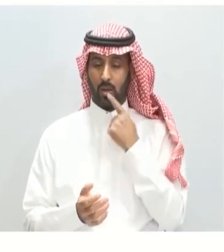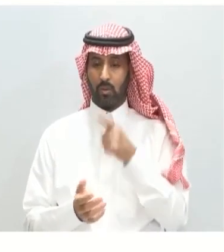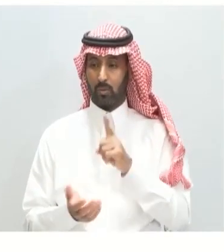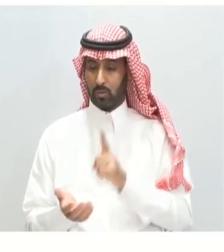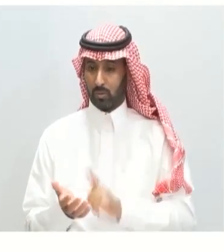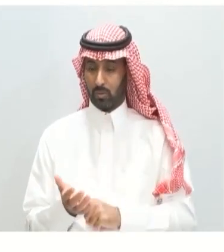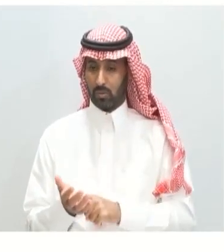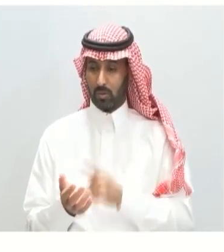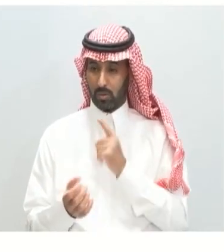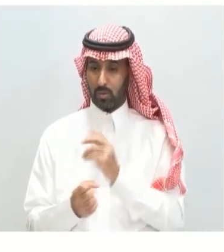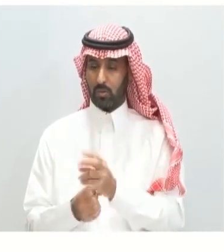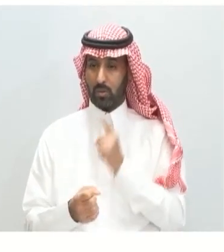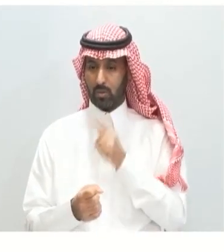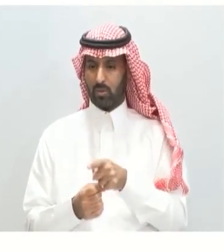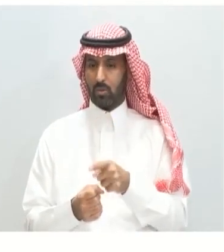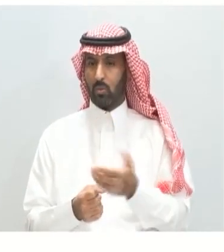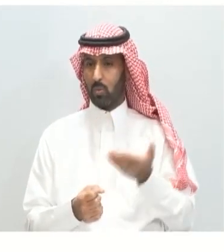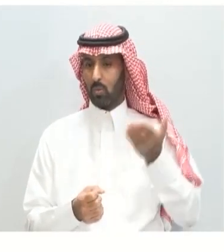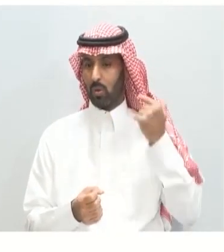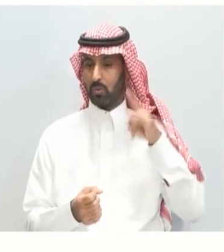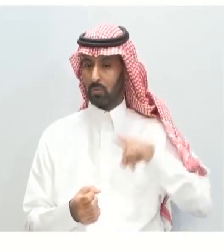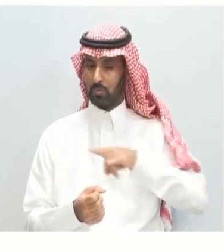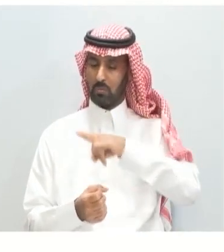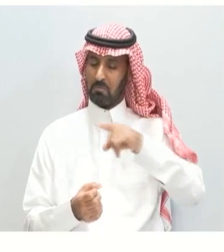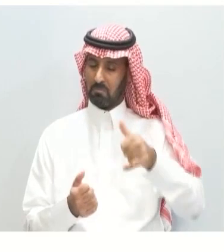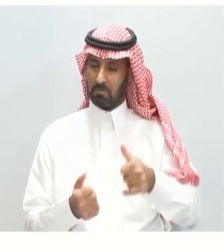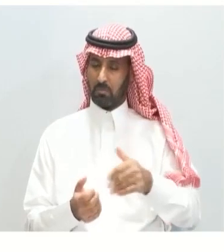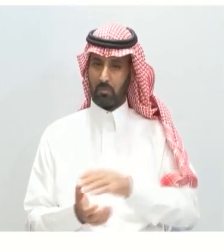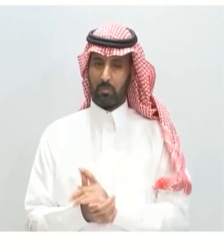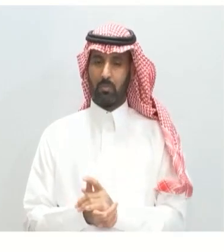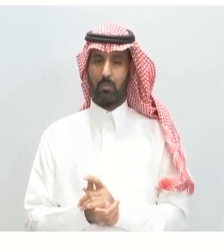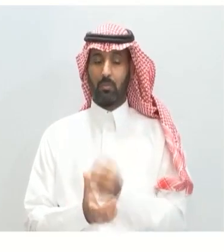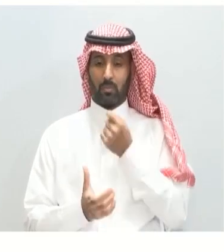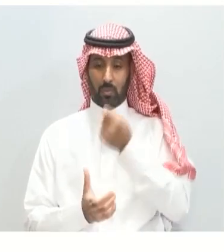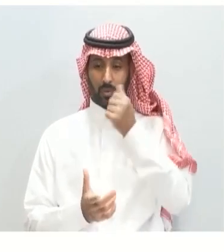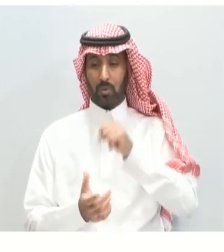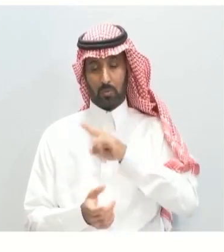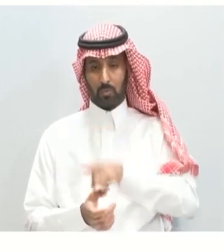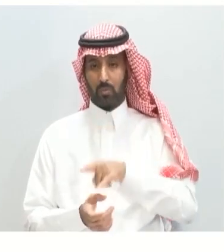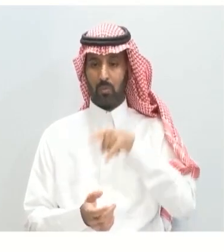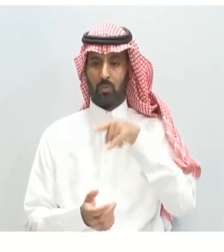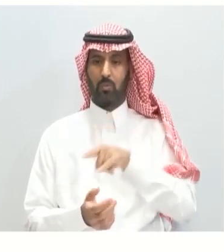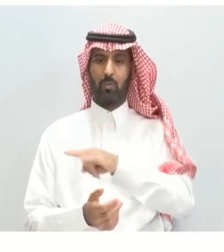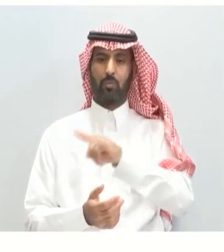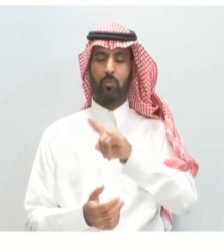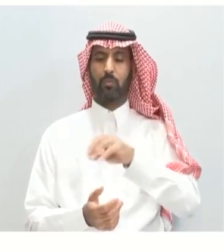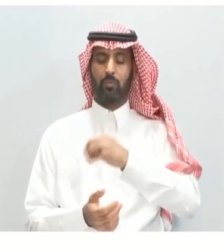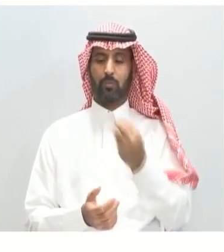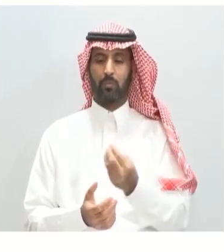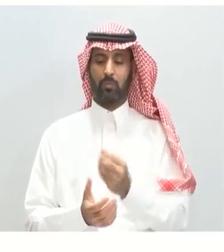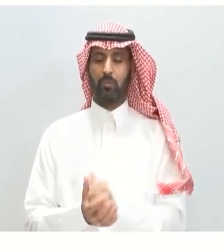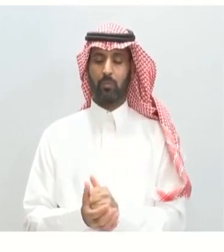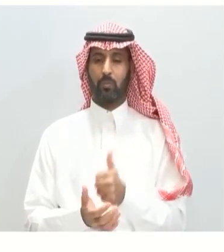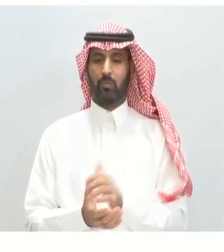admit that it was a trip. So he's describing the trip here. So it was